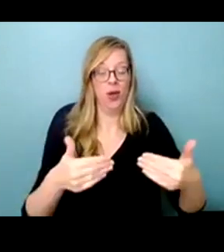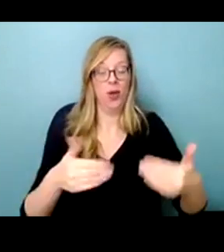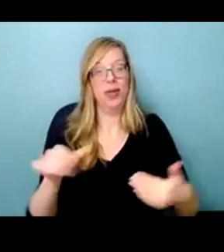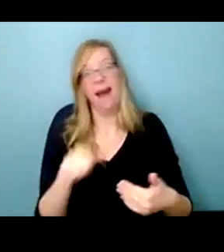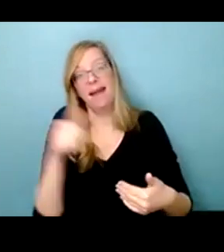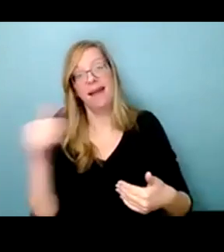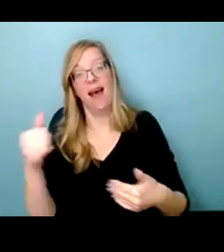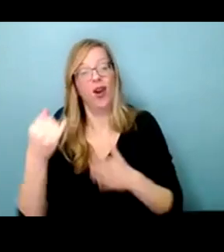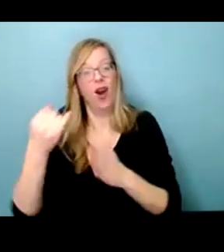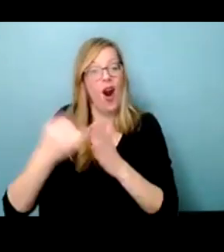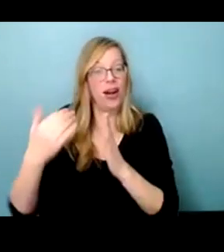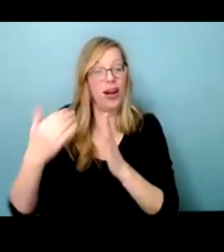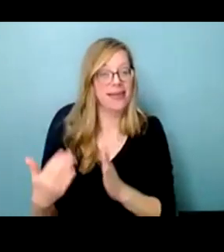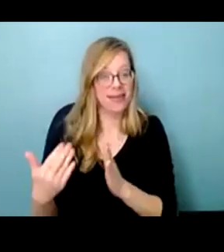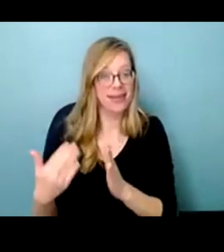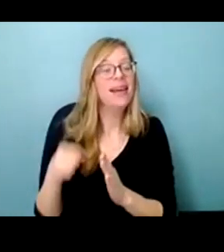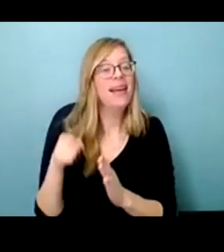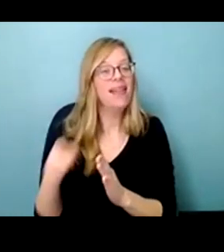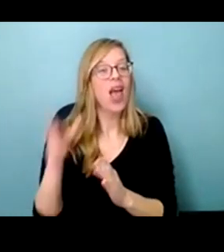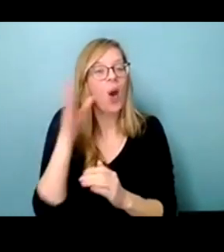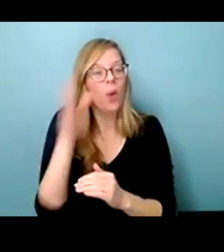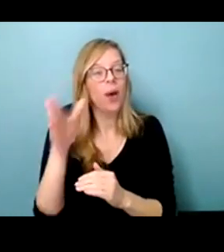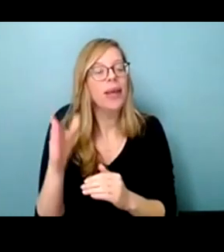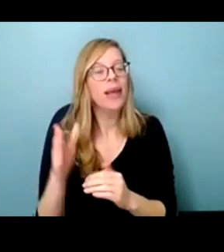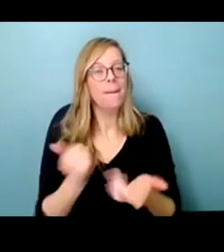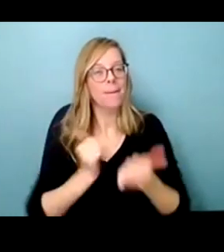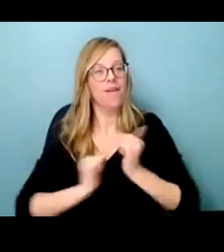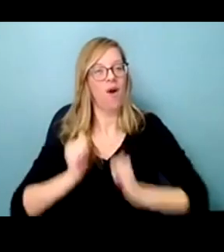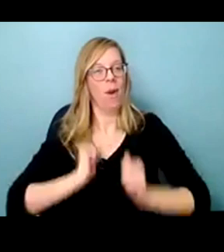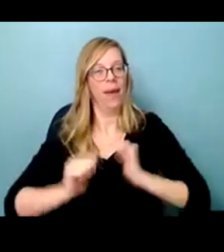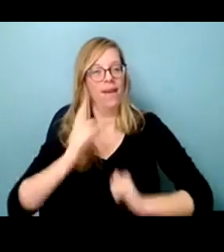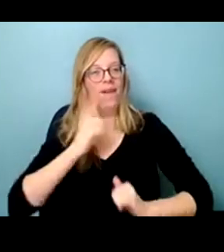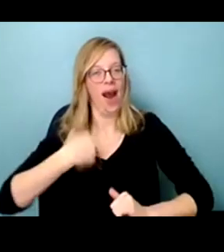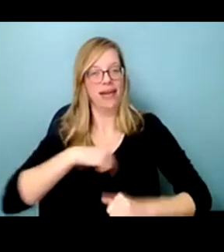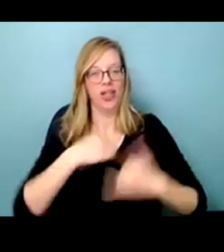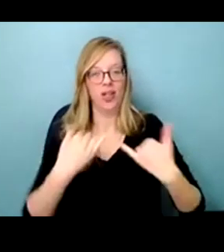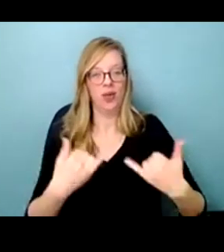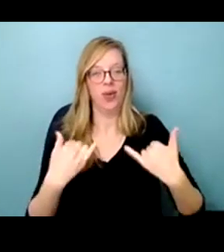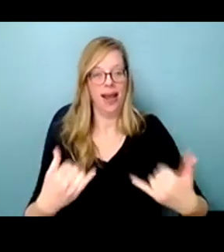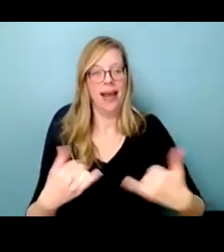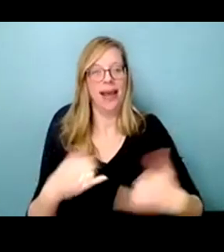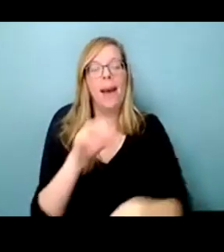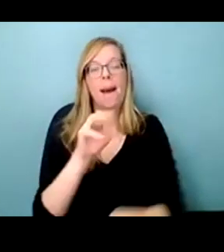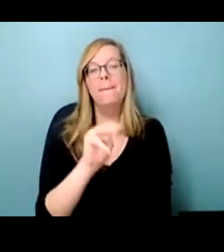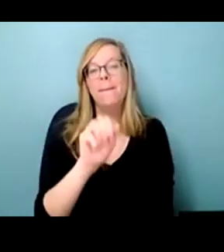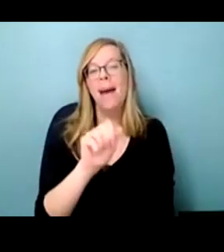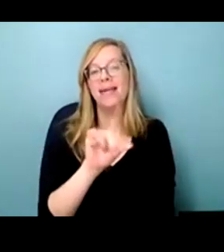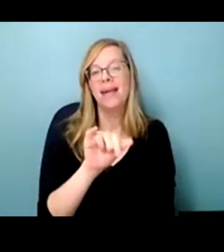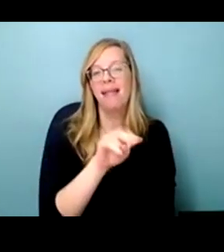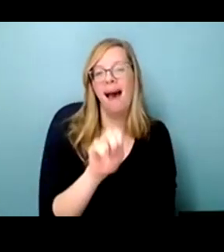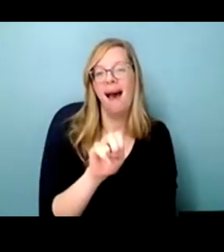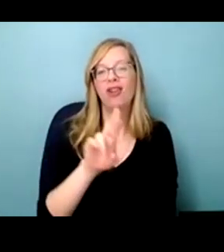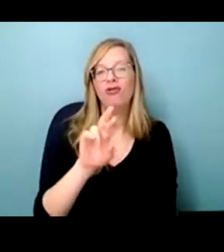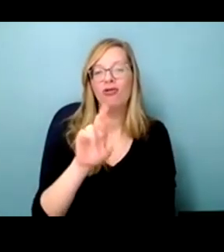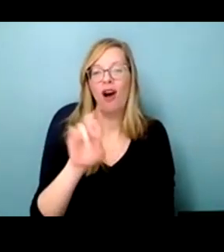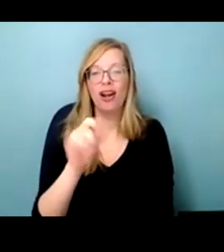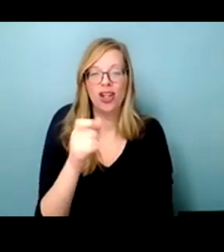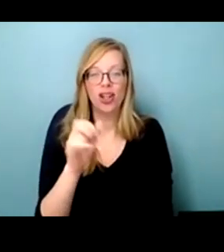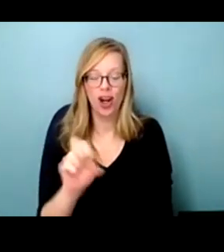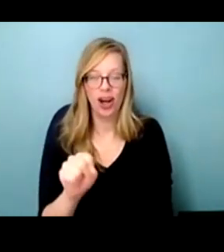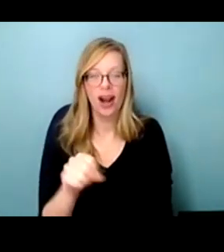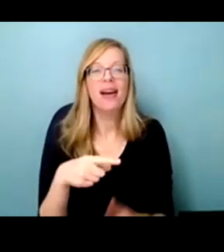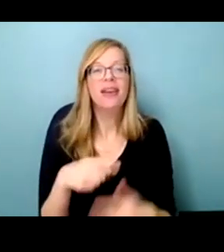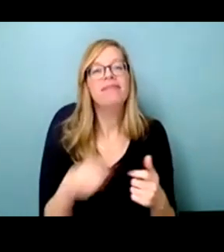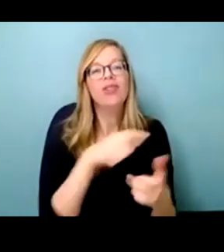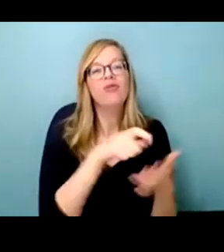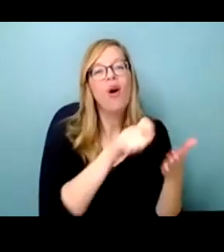artist who will be performing for us today. Madeline Roger, a folk singer-songwriter from Winnipeg,